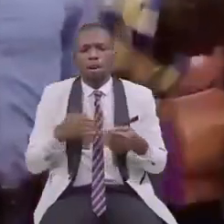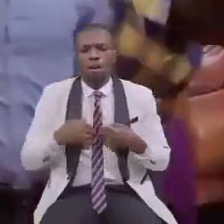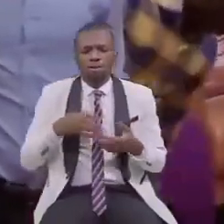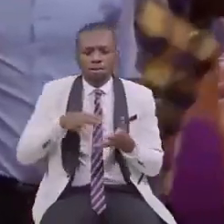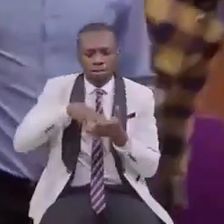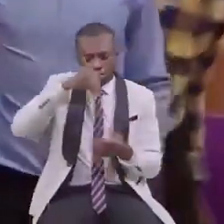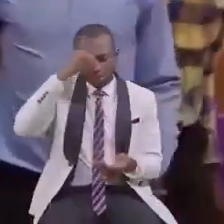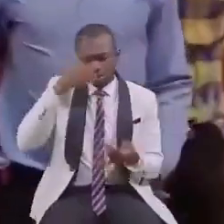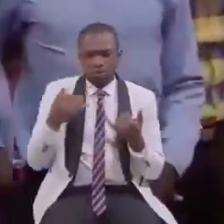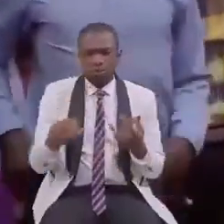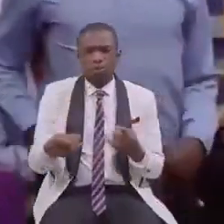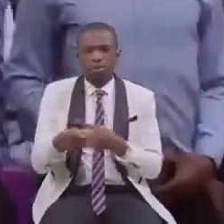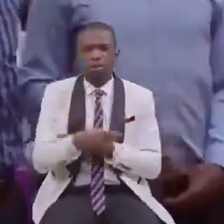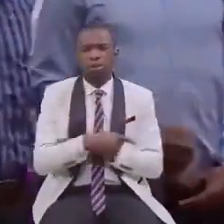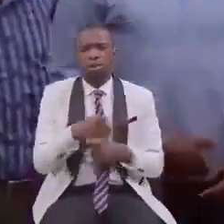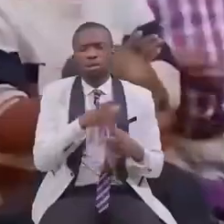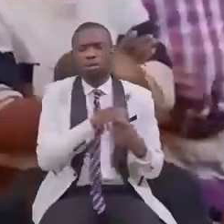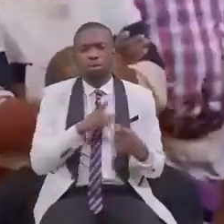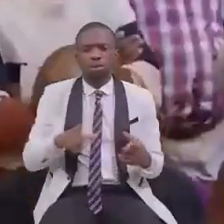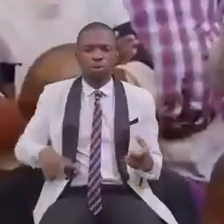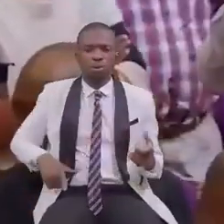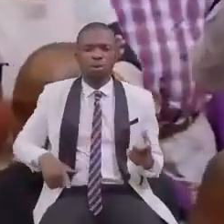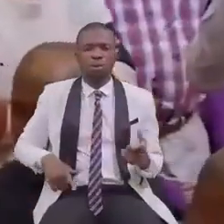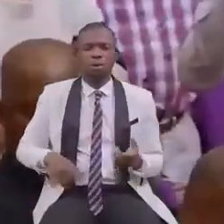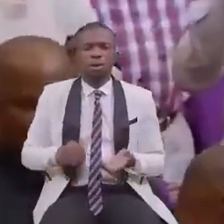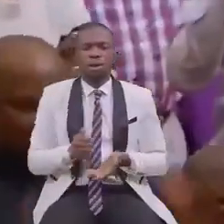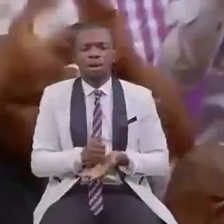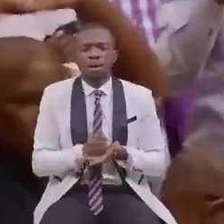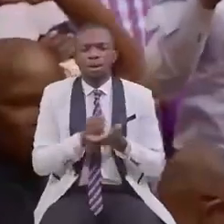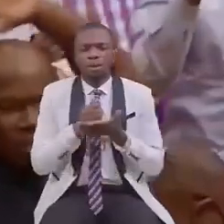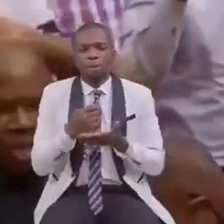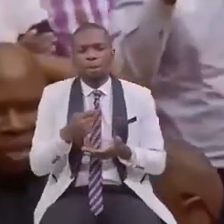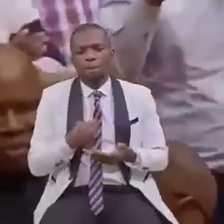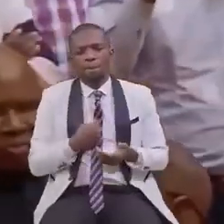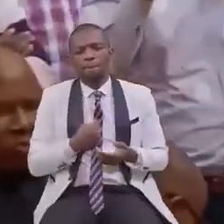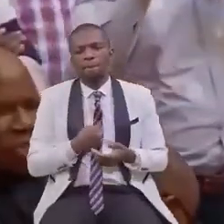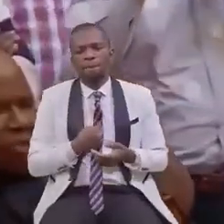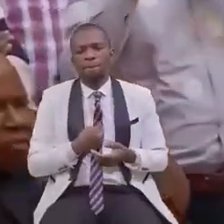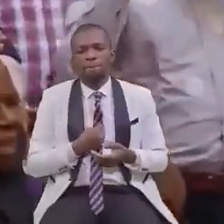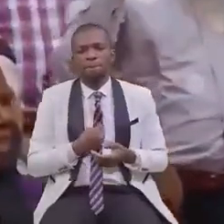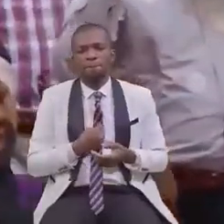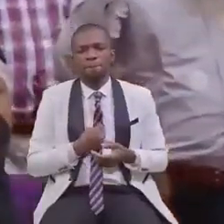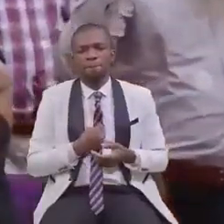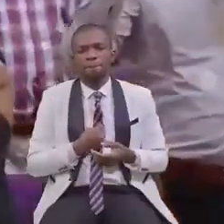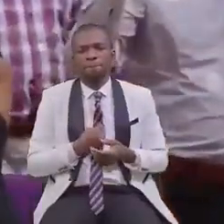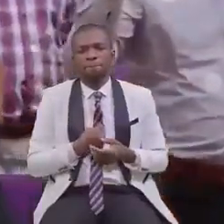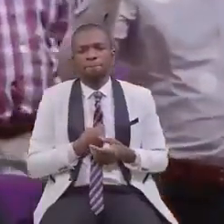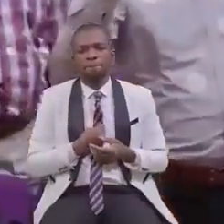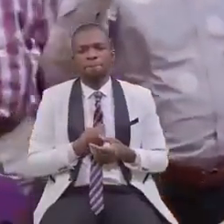today, Lord, help me.